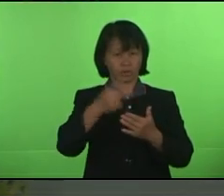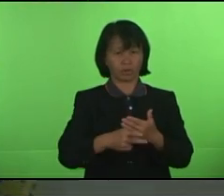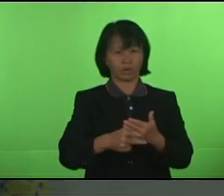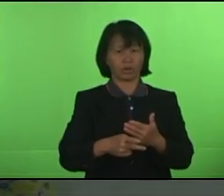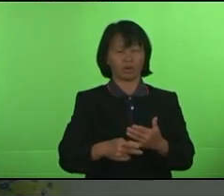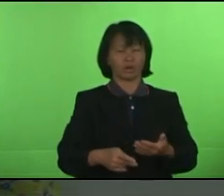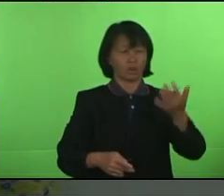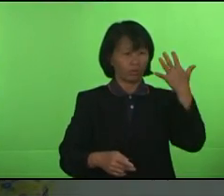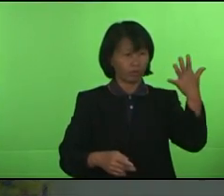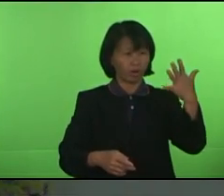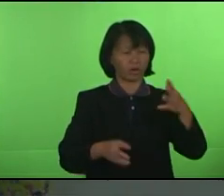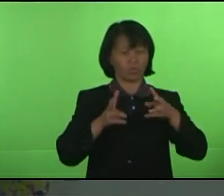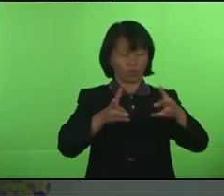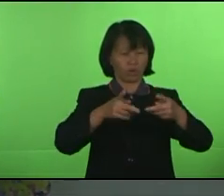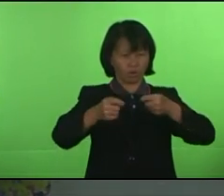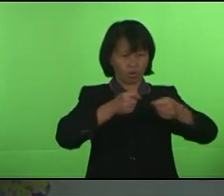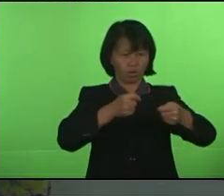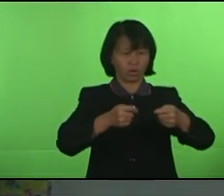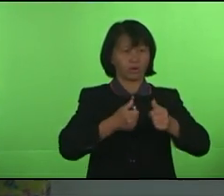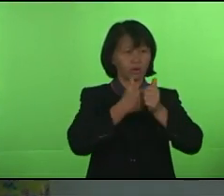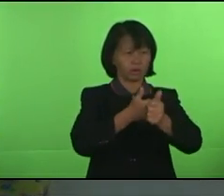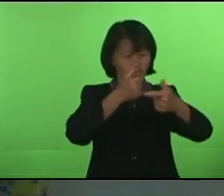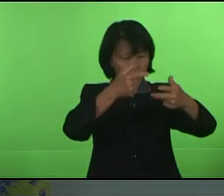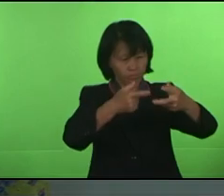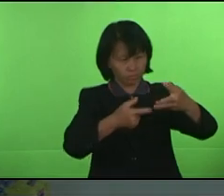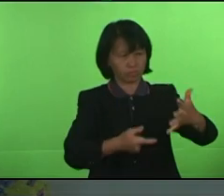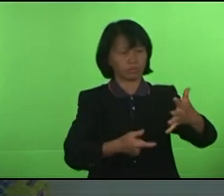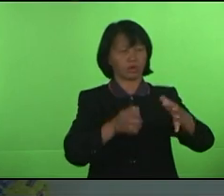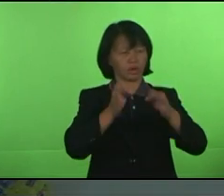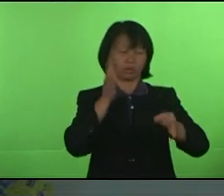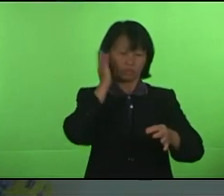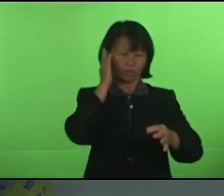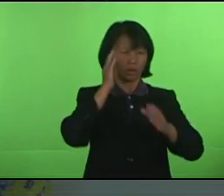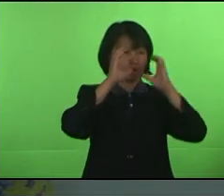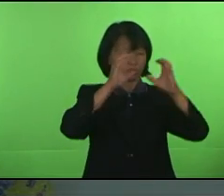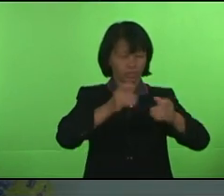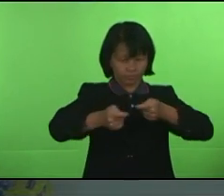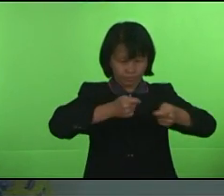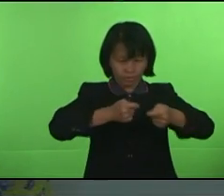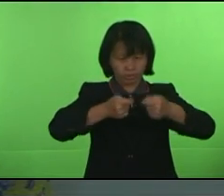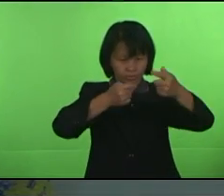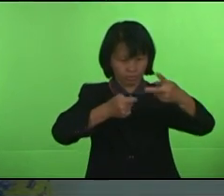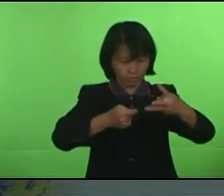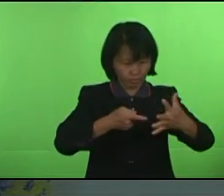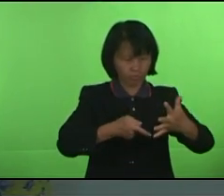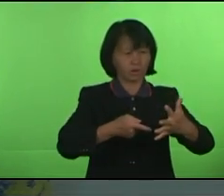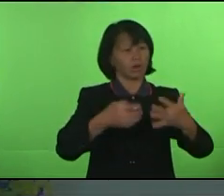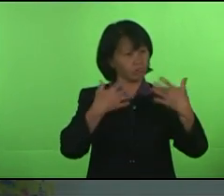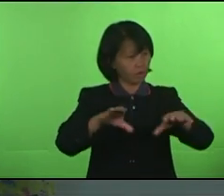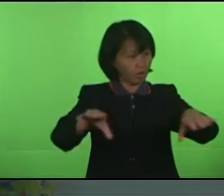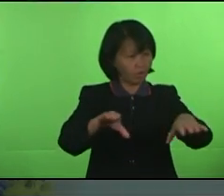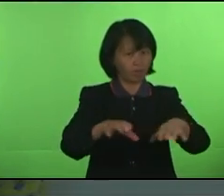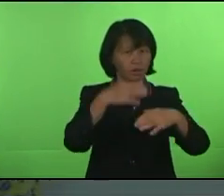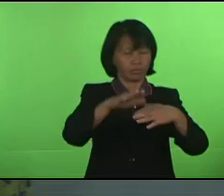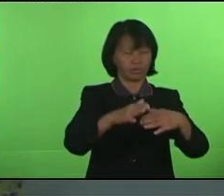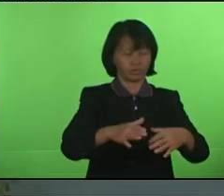from there, find ways to control. Take steps. And once you've got ways to control, you carry it out, you implement it, you get it done,